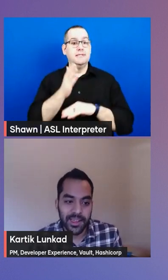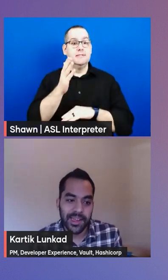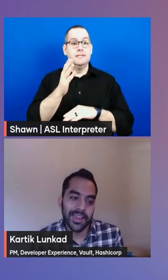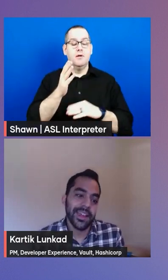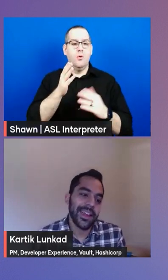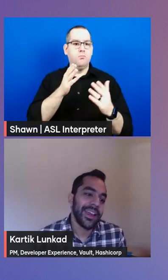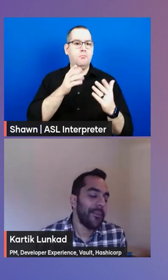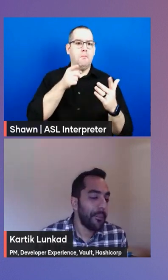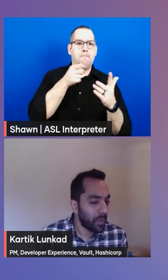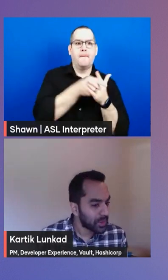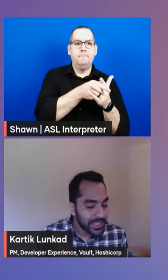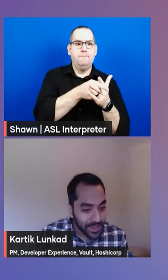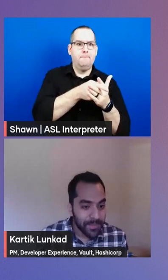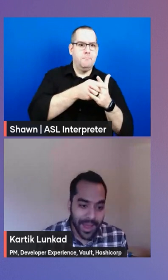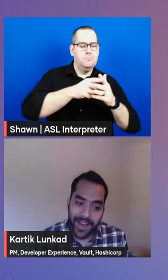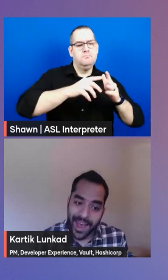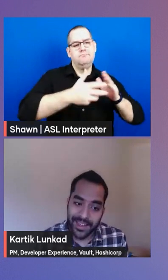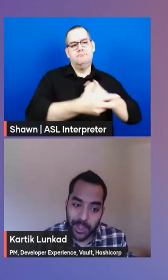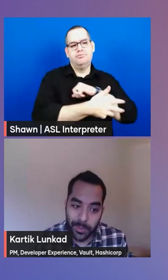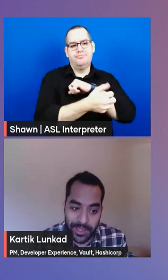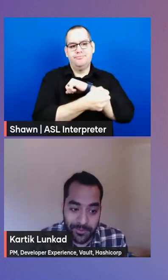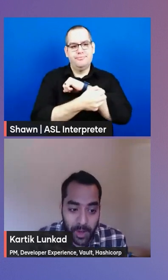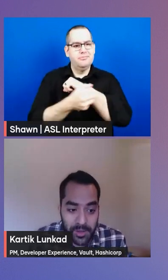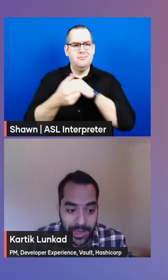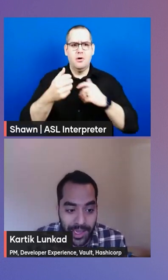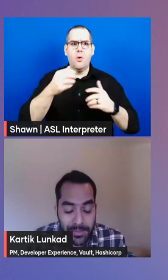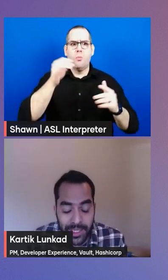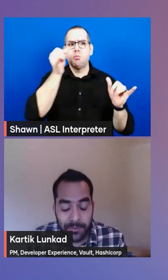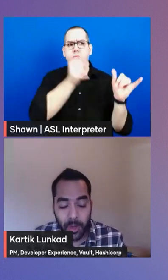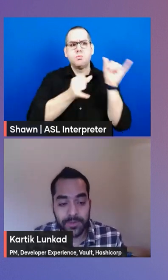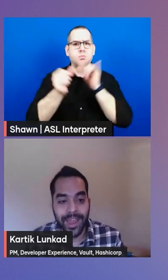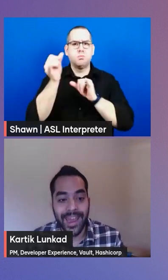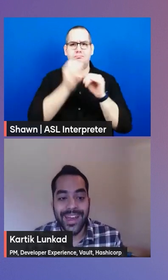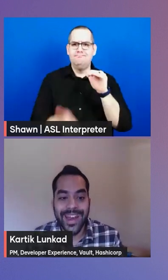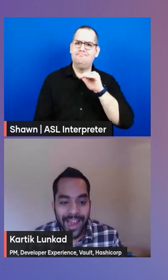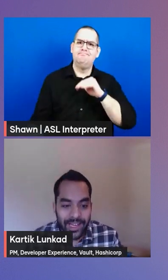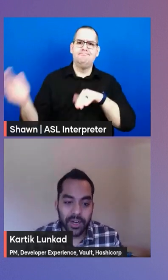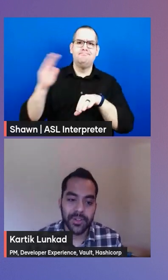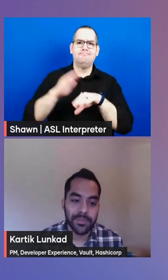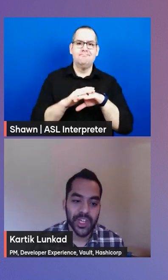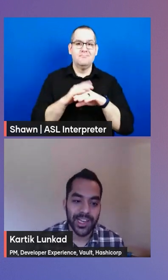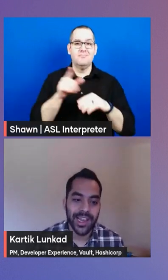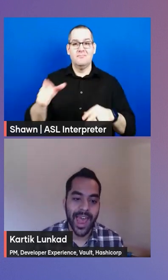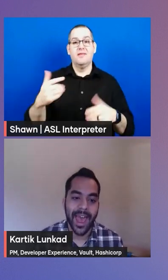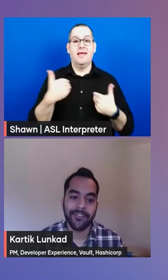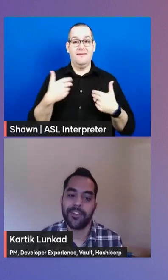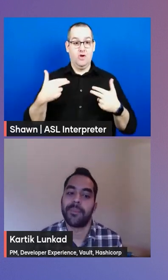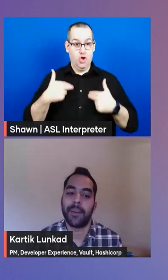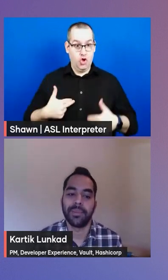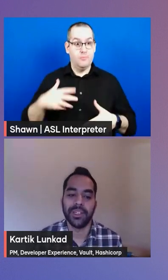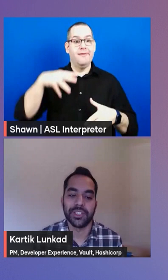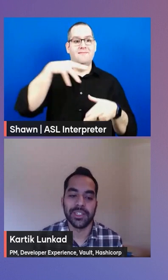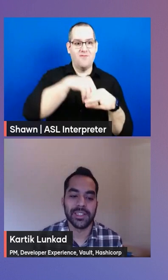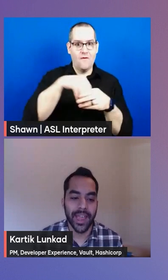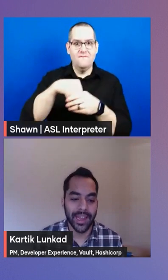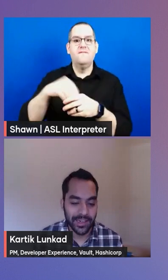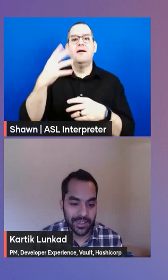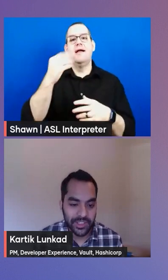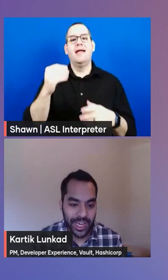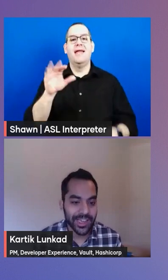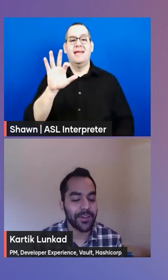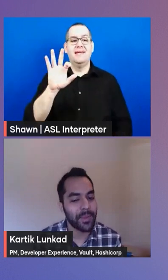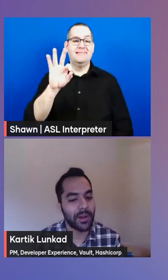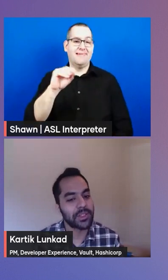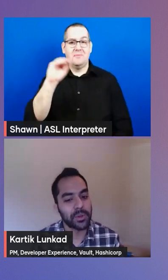incredible. Most of them have had a human element involved, and 9 out of them generally have web app breaches, and